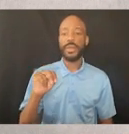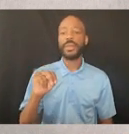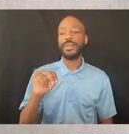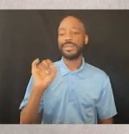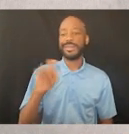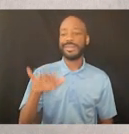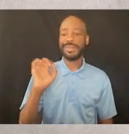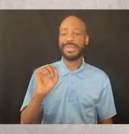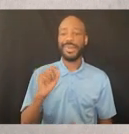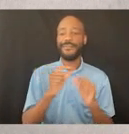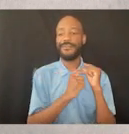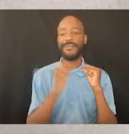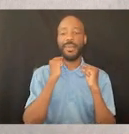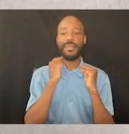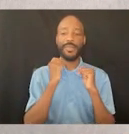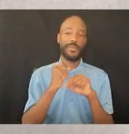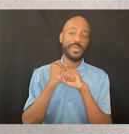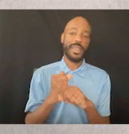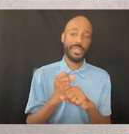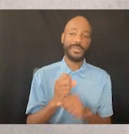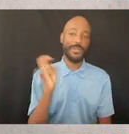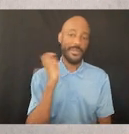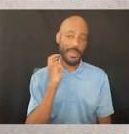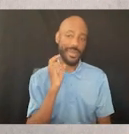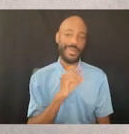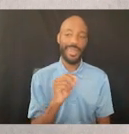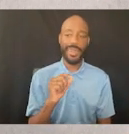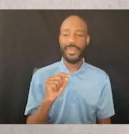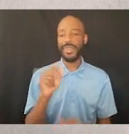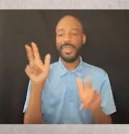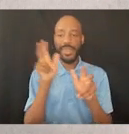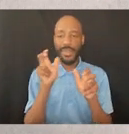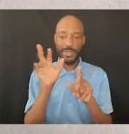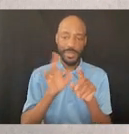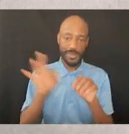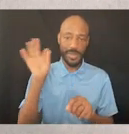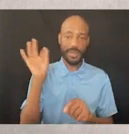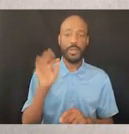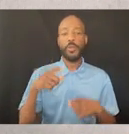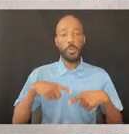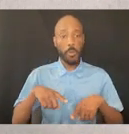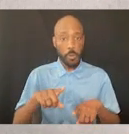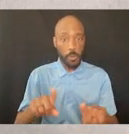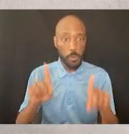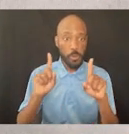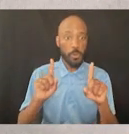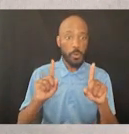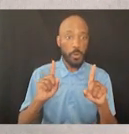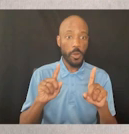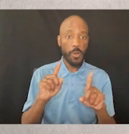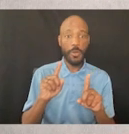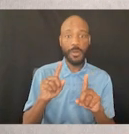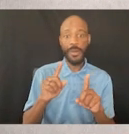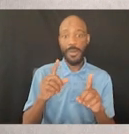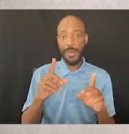spirits. During turbulent times, the human spirit seeks to normalize the terrifying, the threatening, and